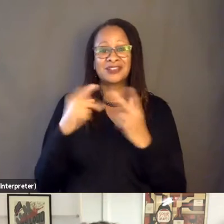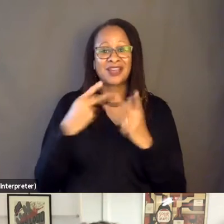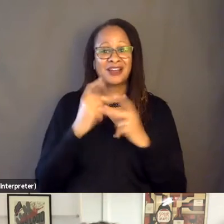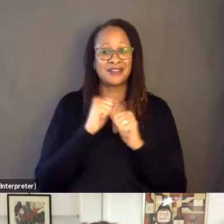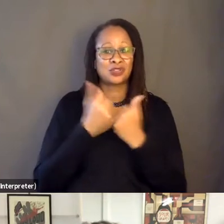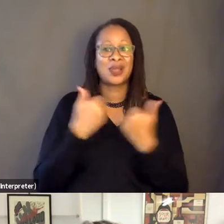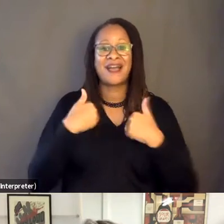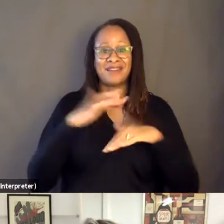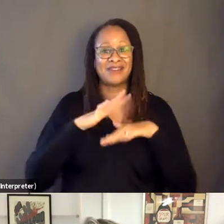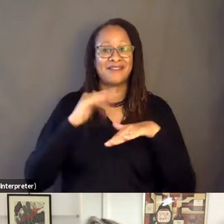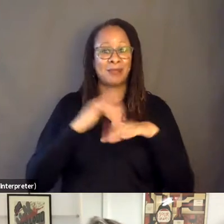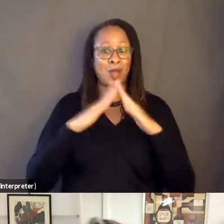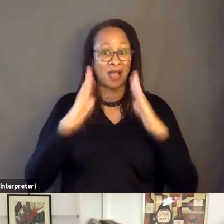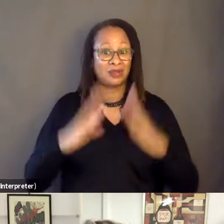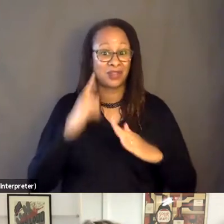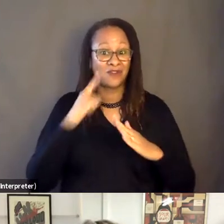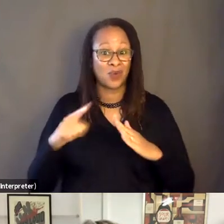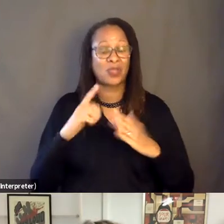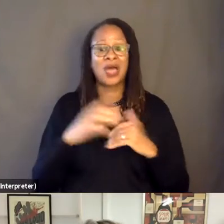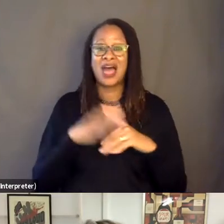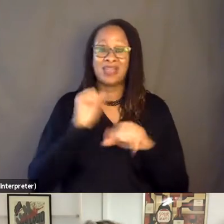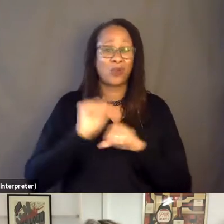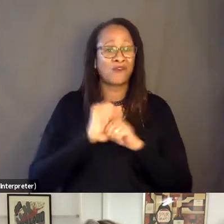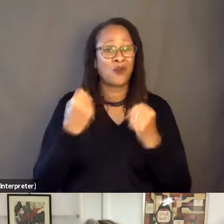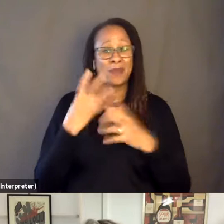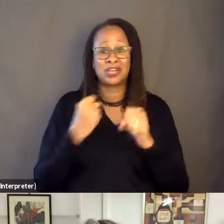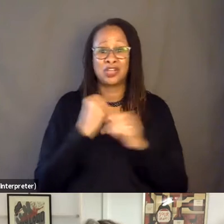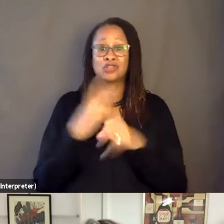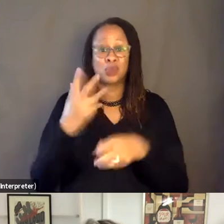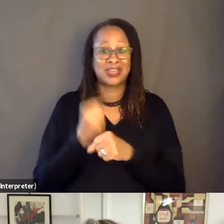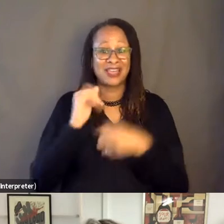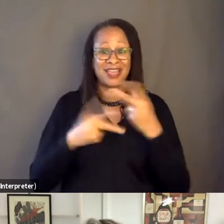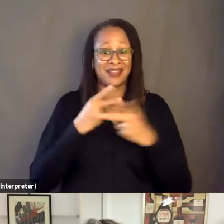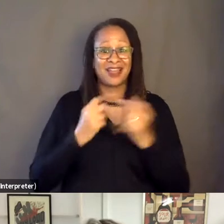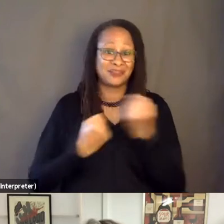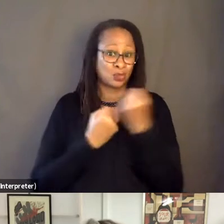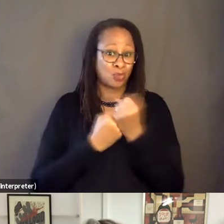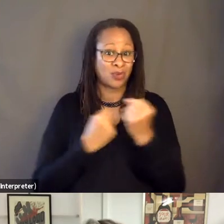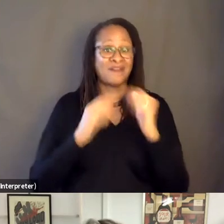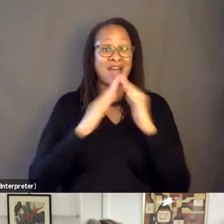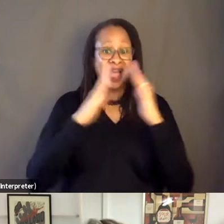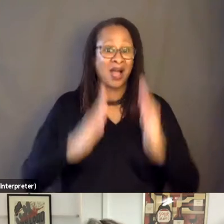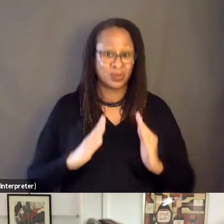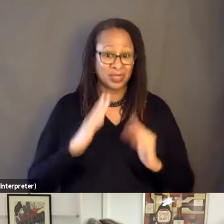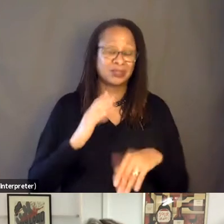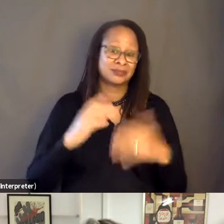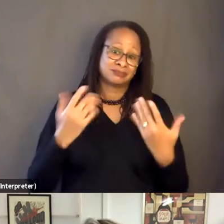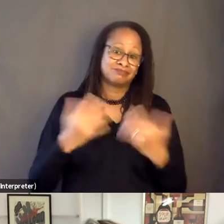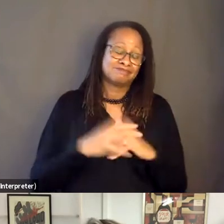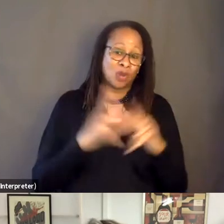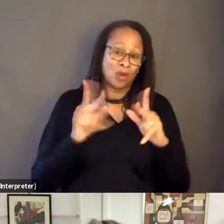housing available? You know, and they've worked for years and years to get that supported housing going in there. You know, so it's the product